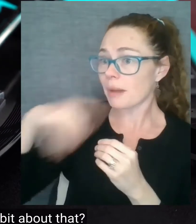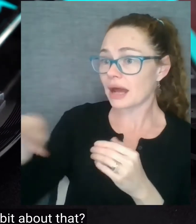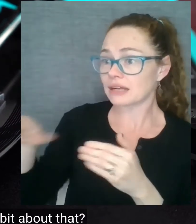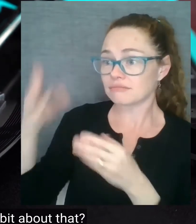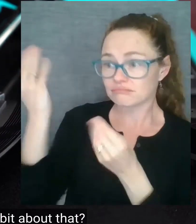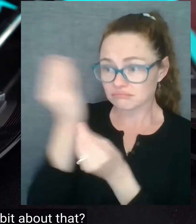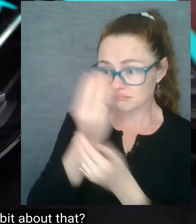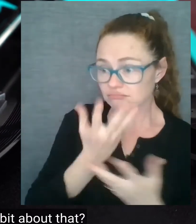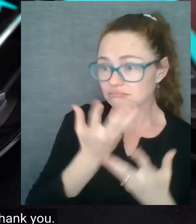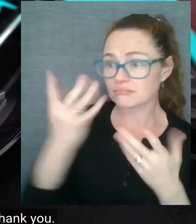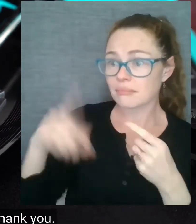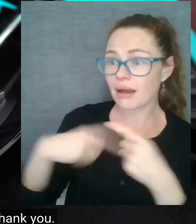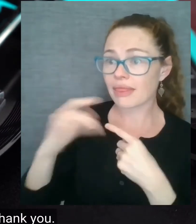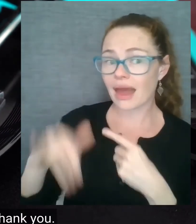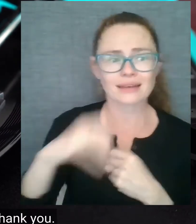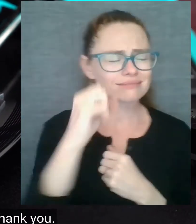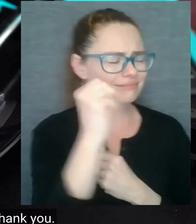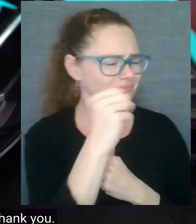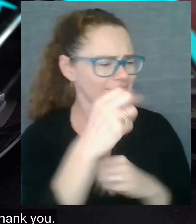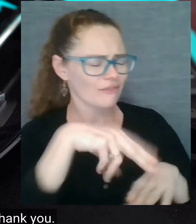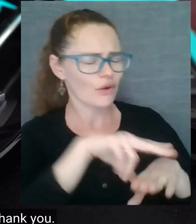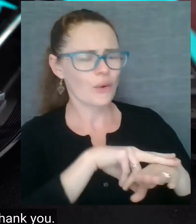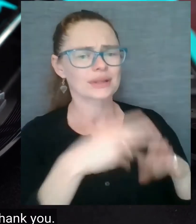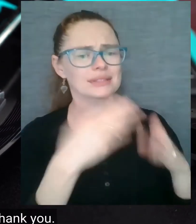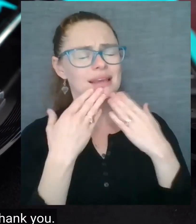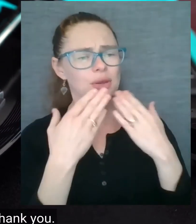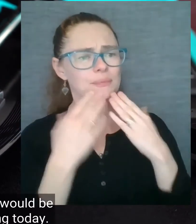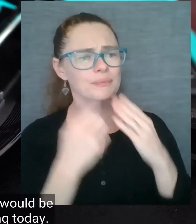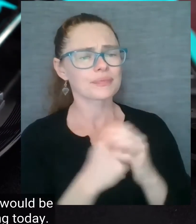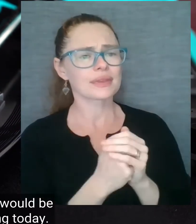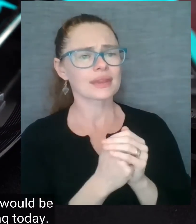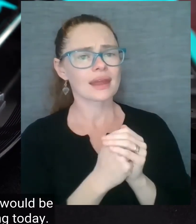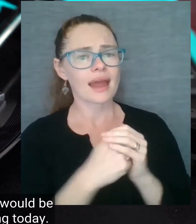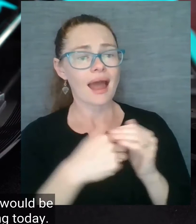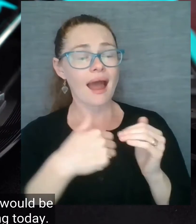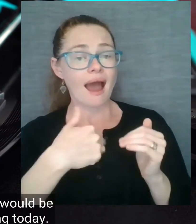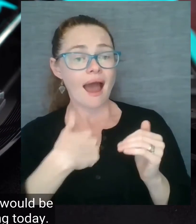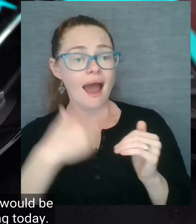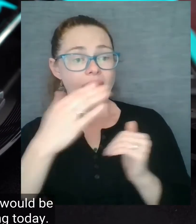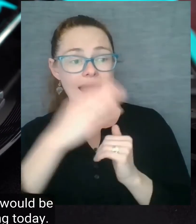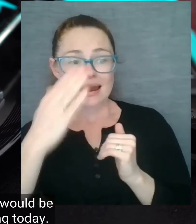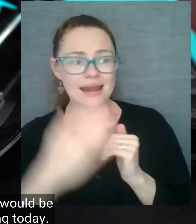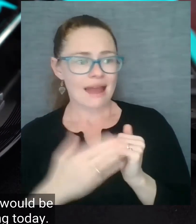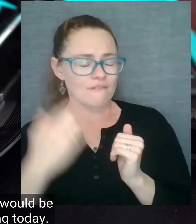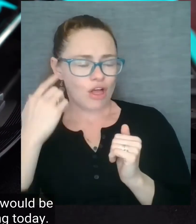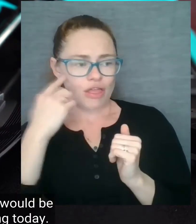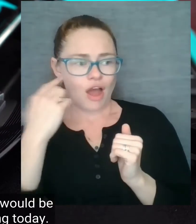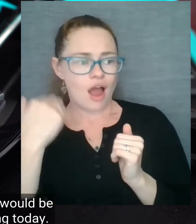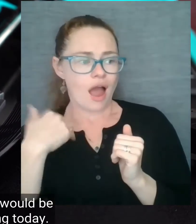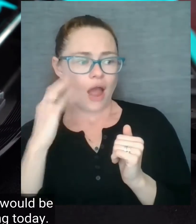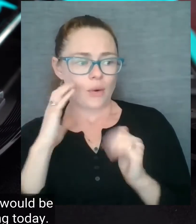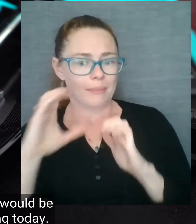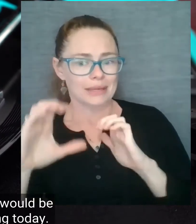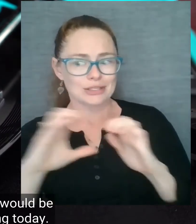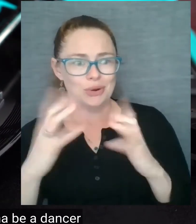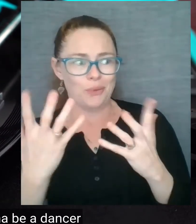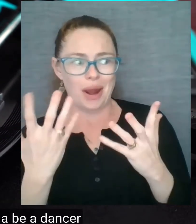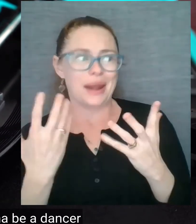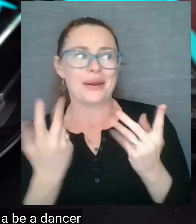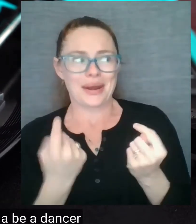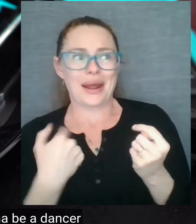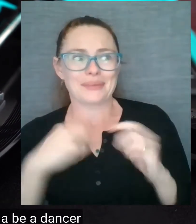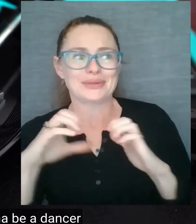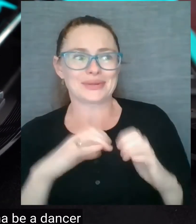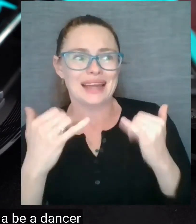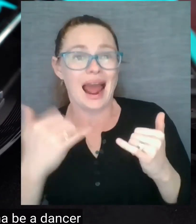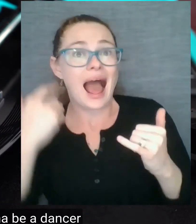about that? Yeah, absolutely. Thank you. So I never thought I would be doing what I'm doing today. I